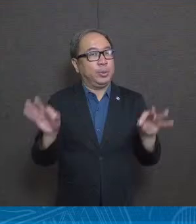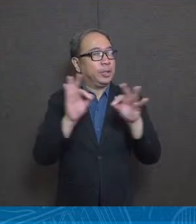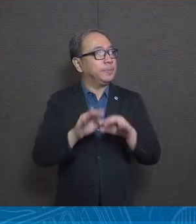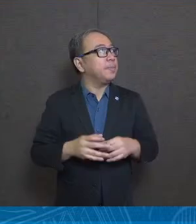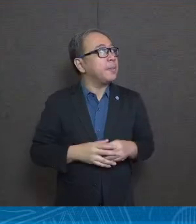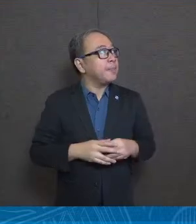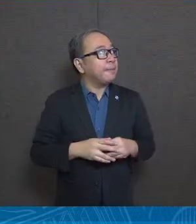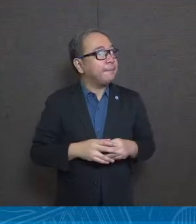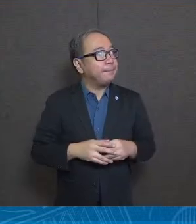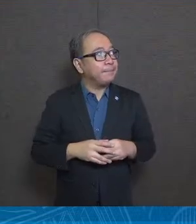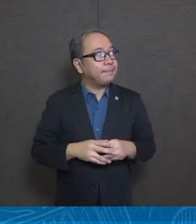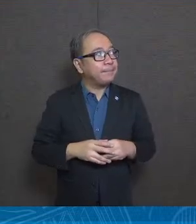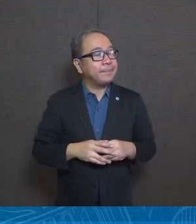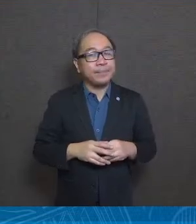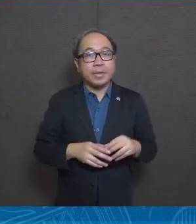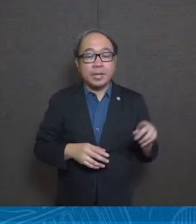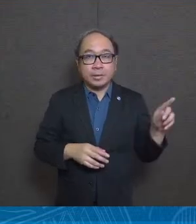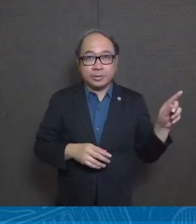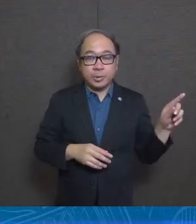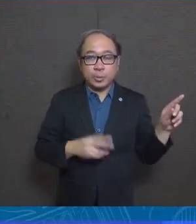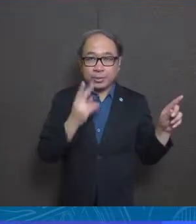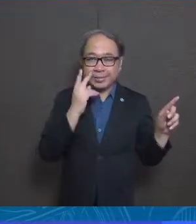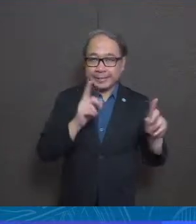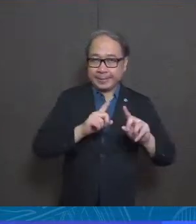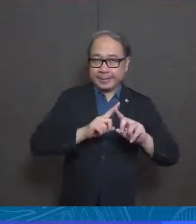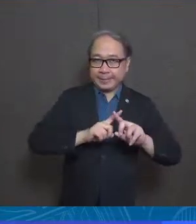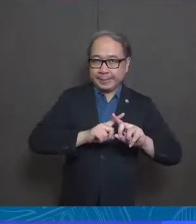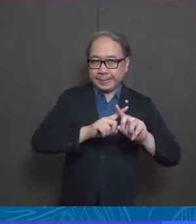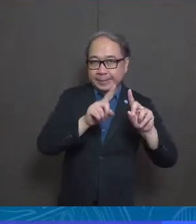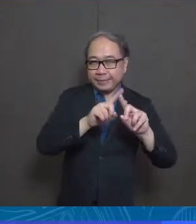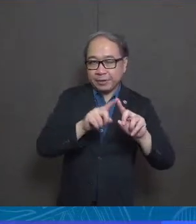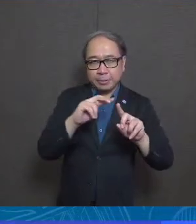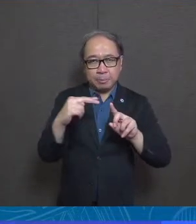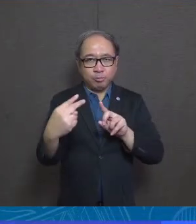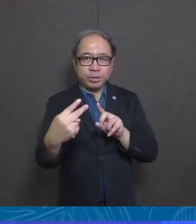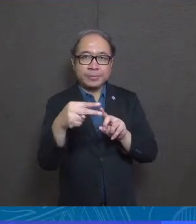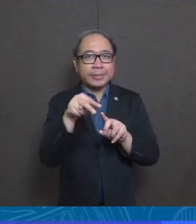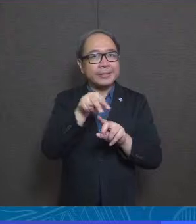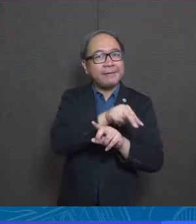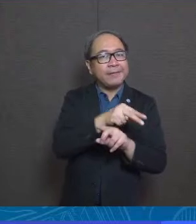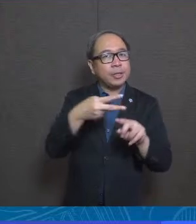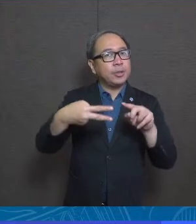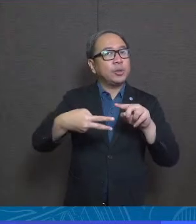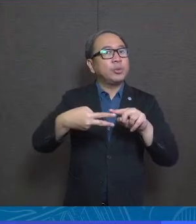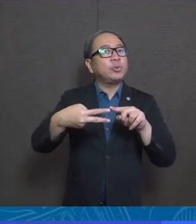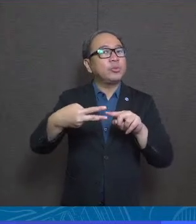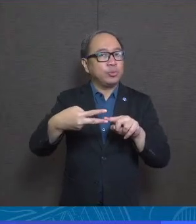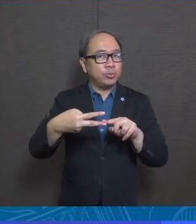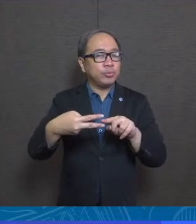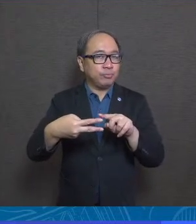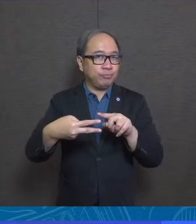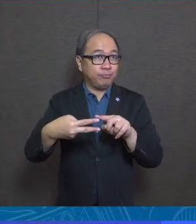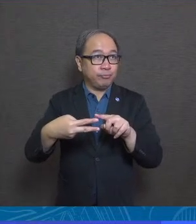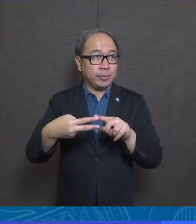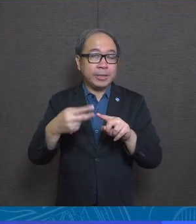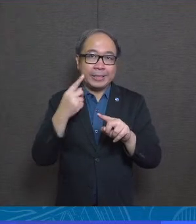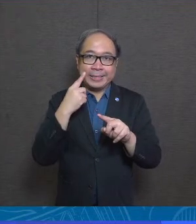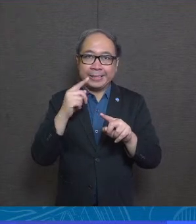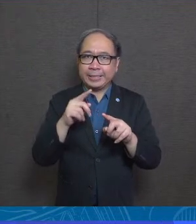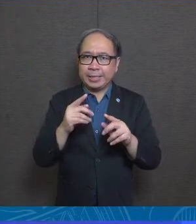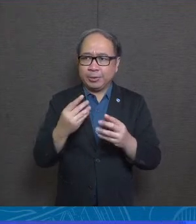As you see, we all have different understanding of these two topics, and the relevance differs for all of